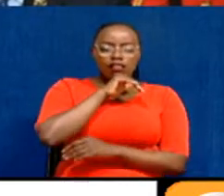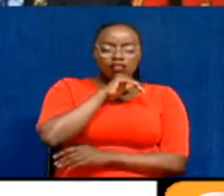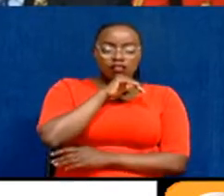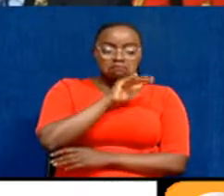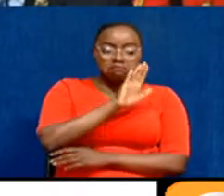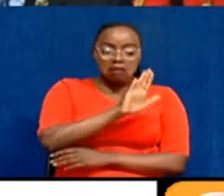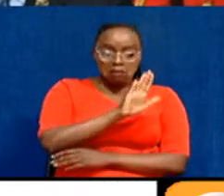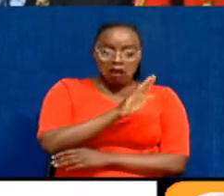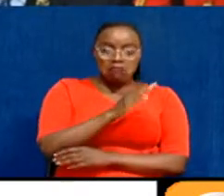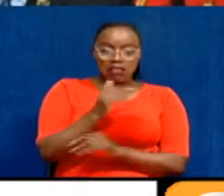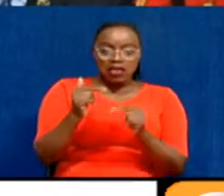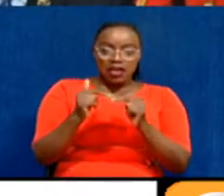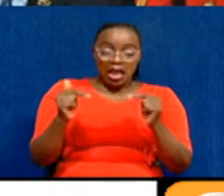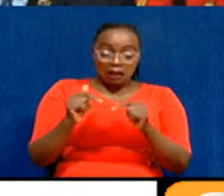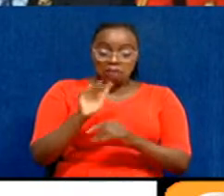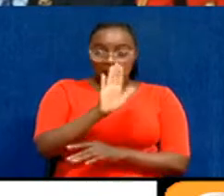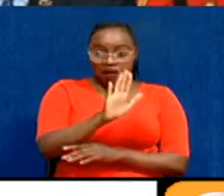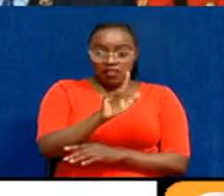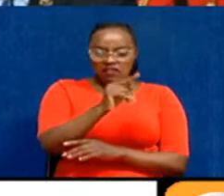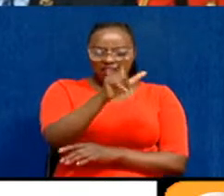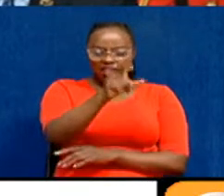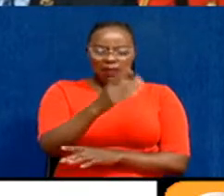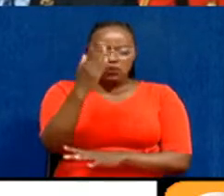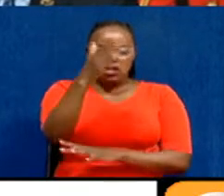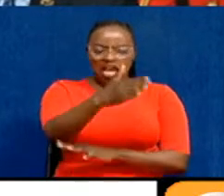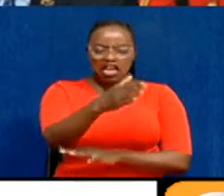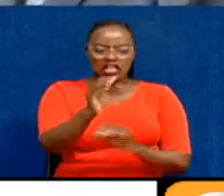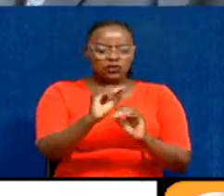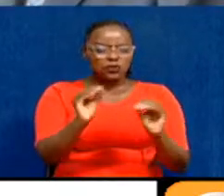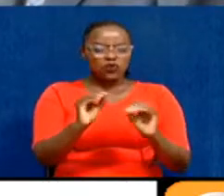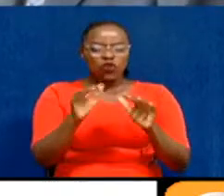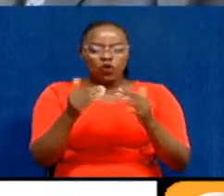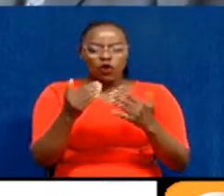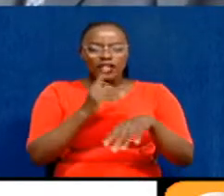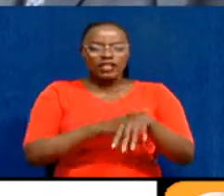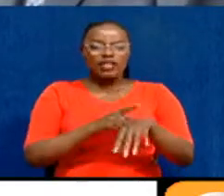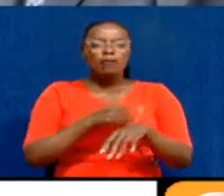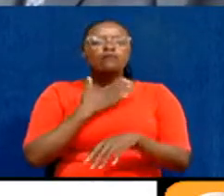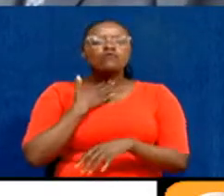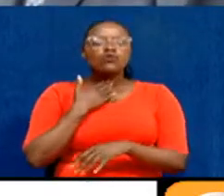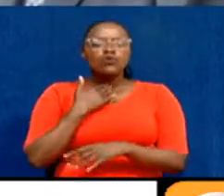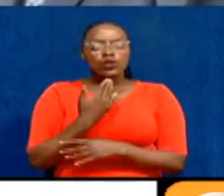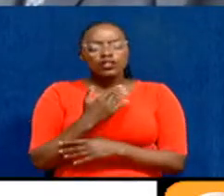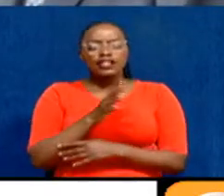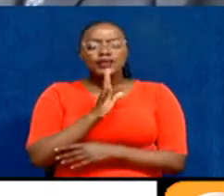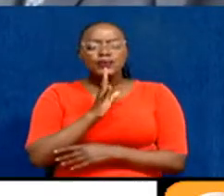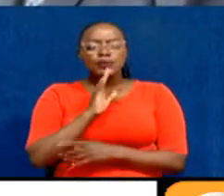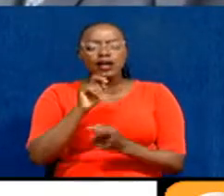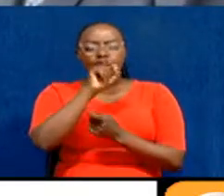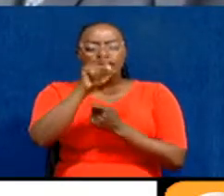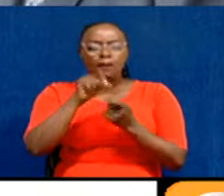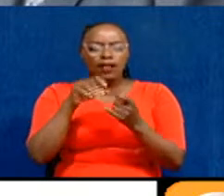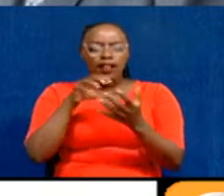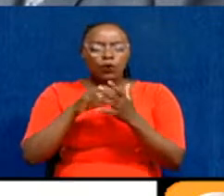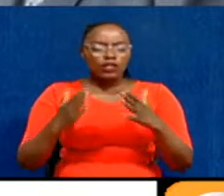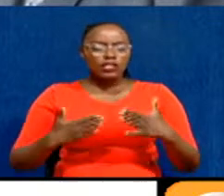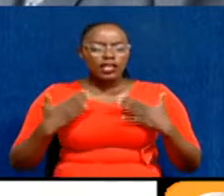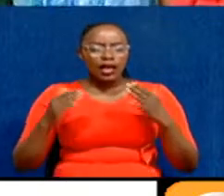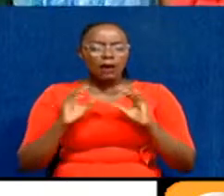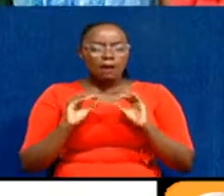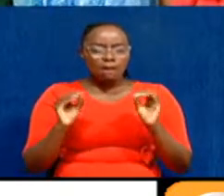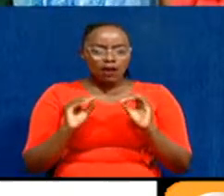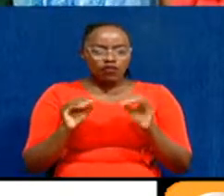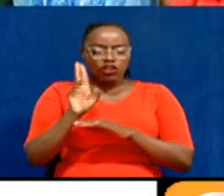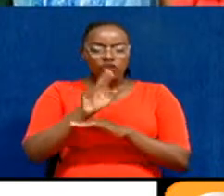leader, he never addressed him in first person. Or whenever he wanted to address a certain scenario that he was not happy with,